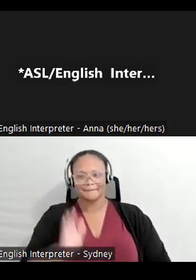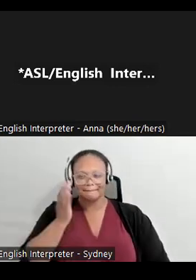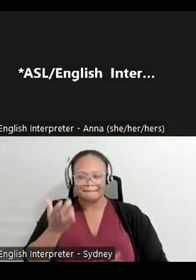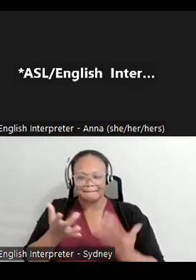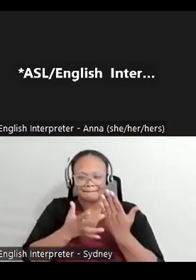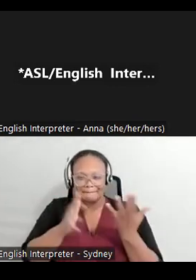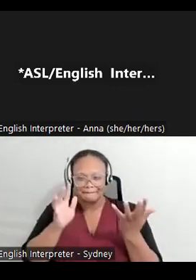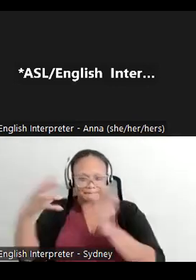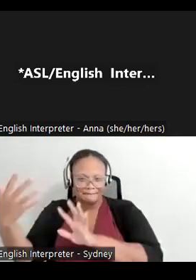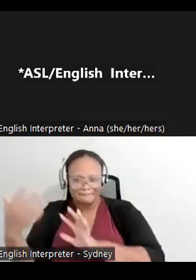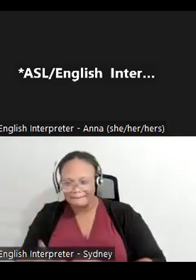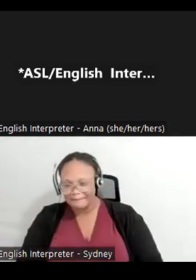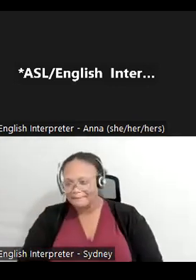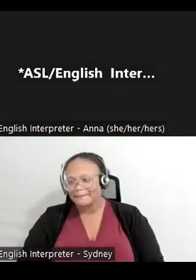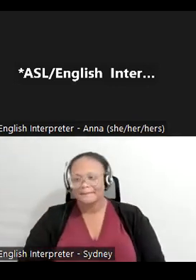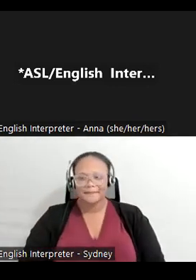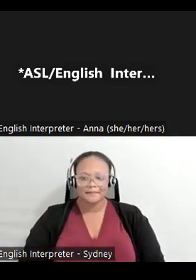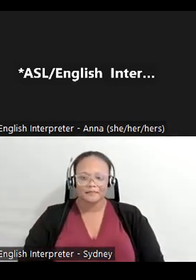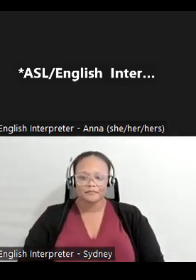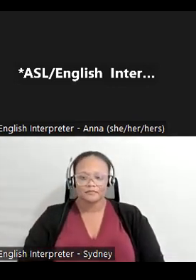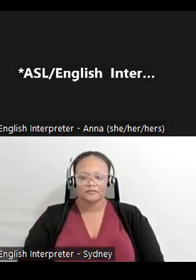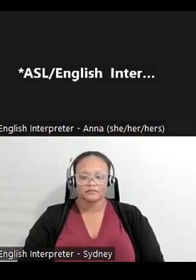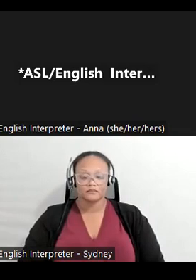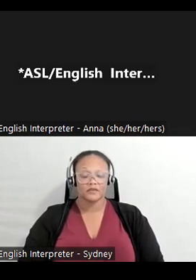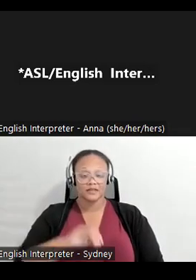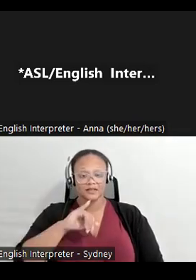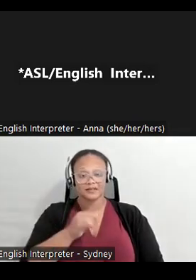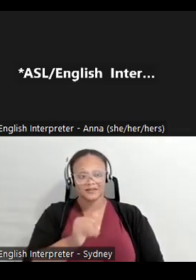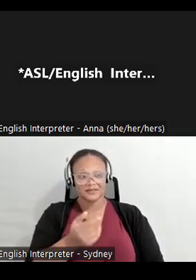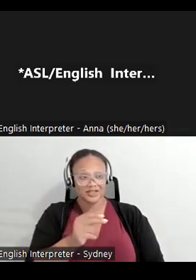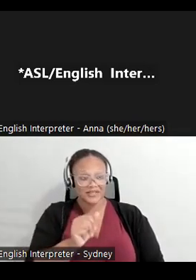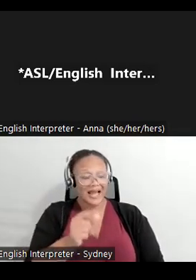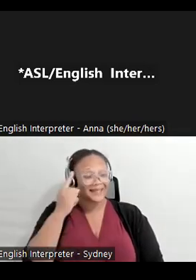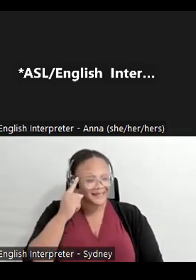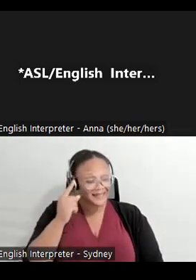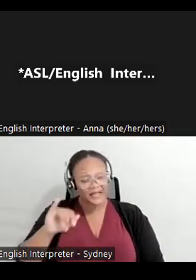So Jigna, I think she's speaking, but it's very soft, her volume.